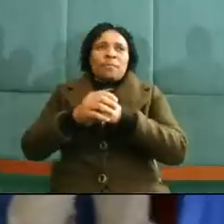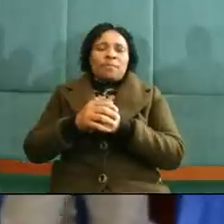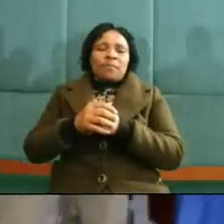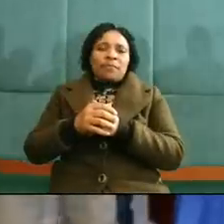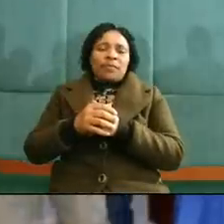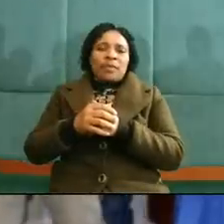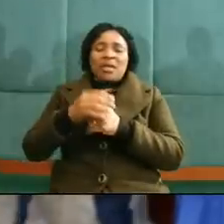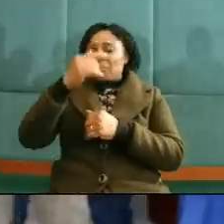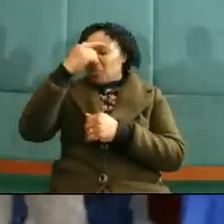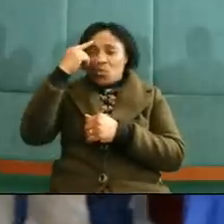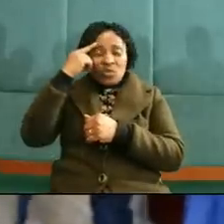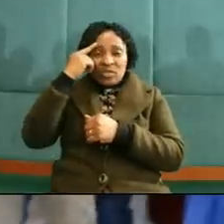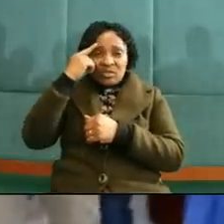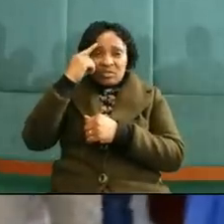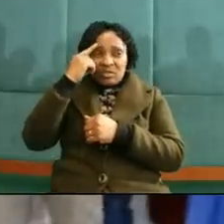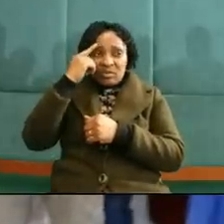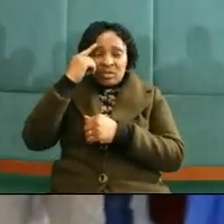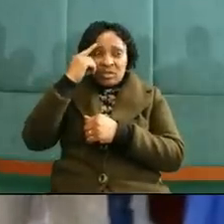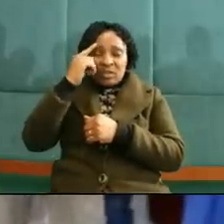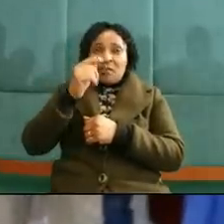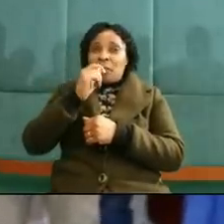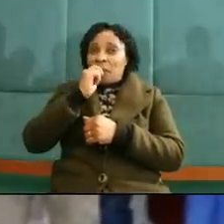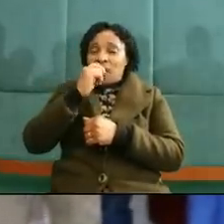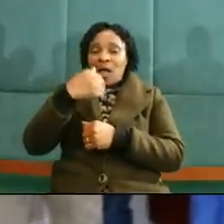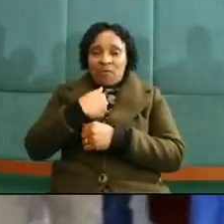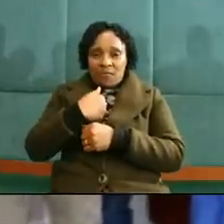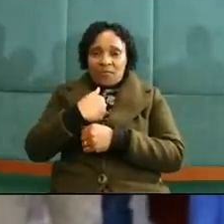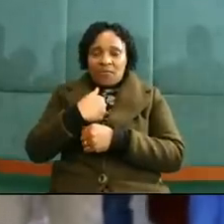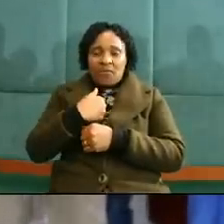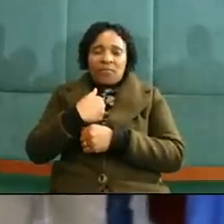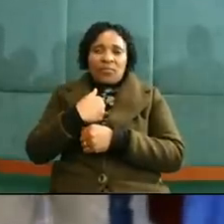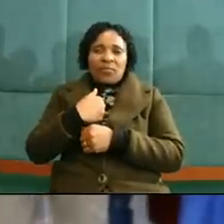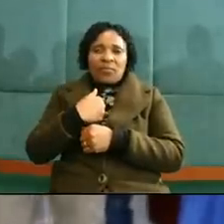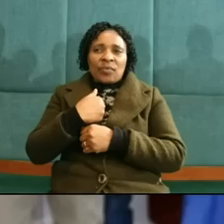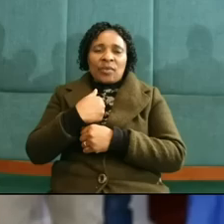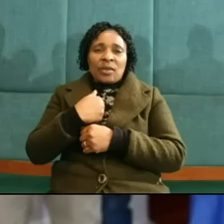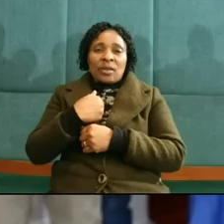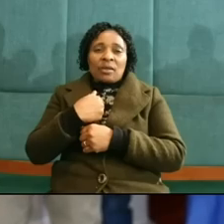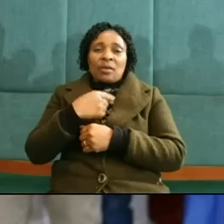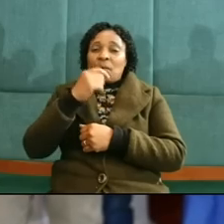Because the referee has the whistle in his mouth,